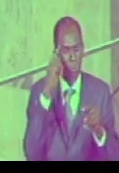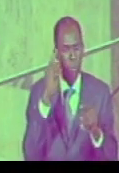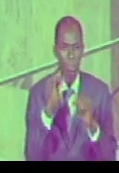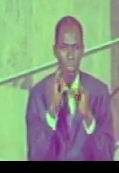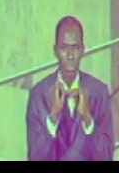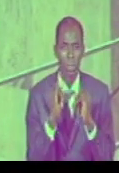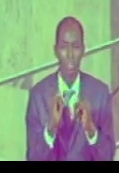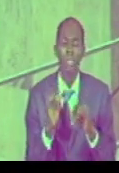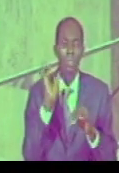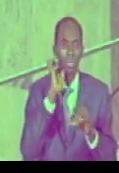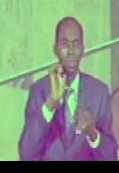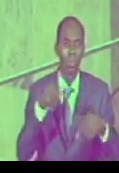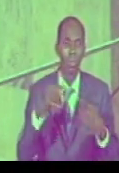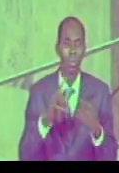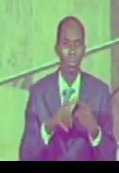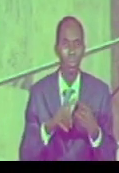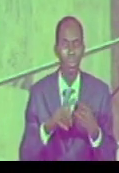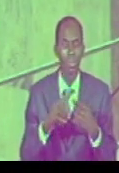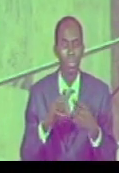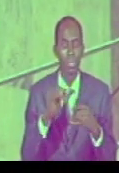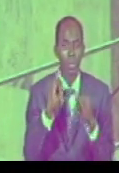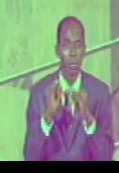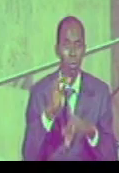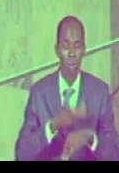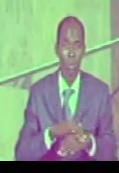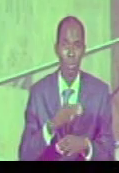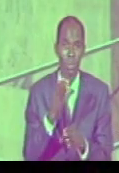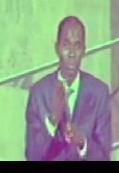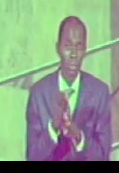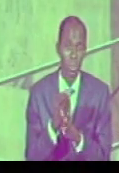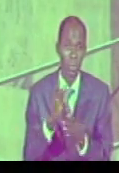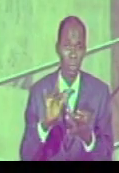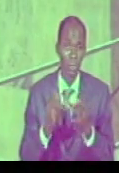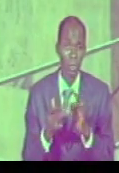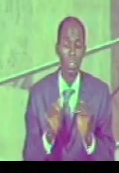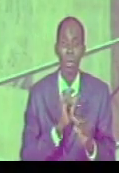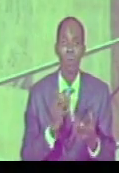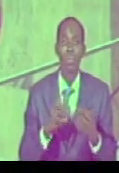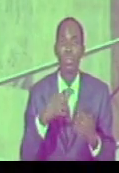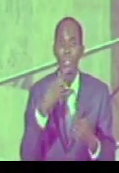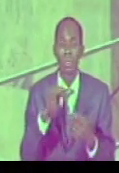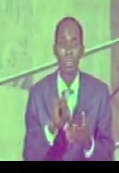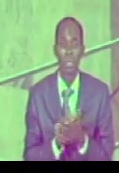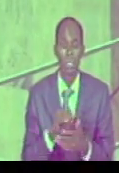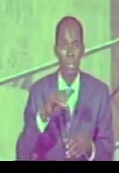interview online. And I want to tell you today that by December,